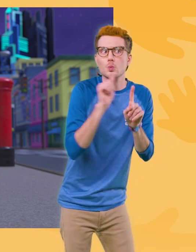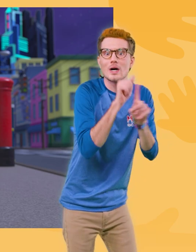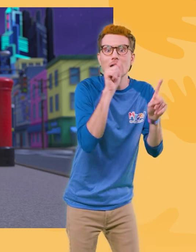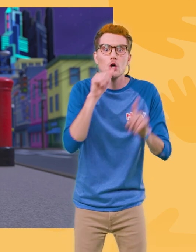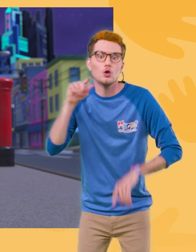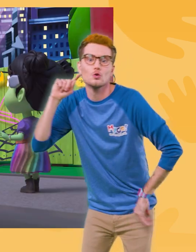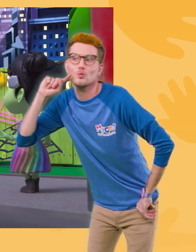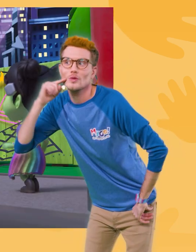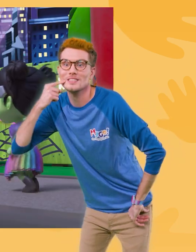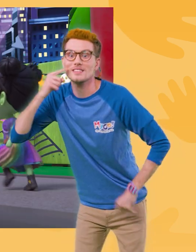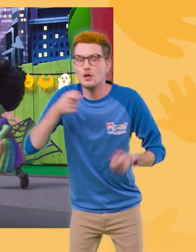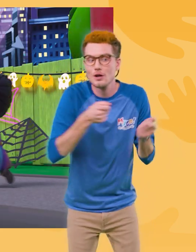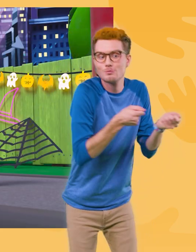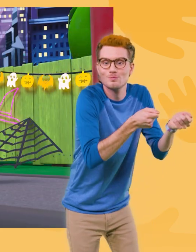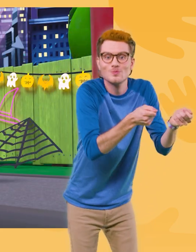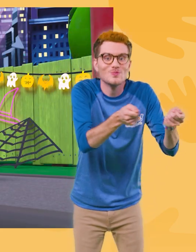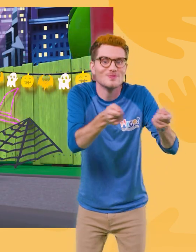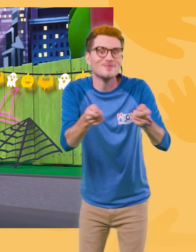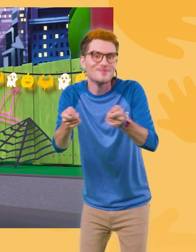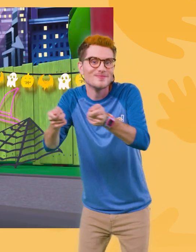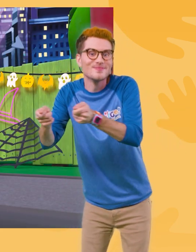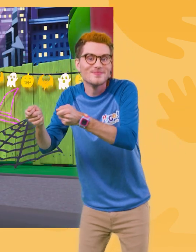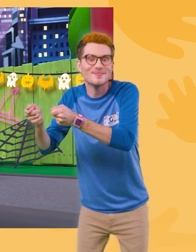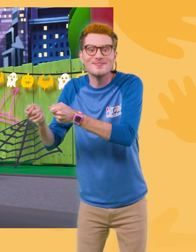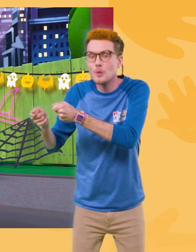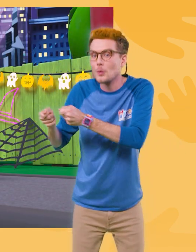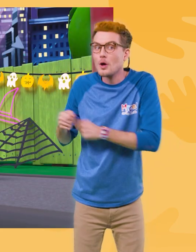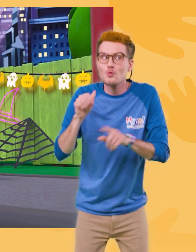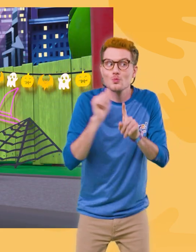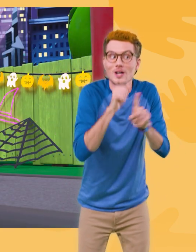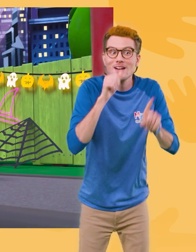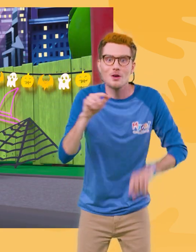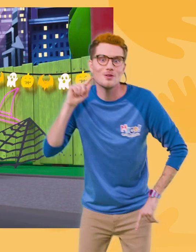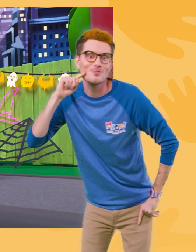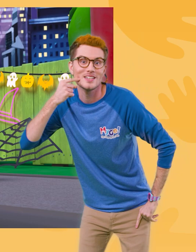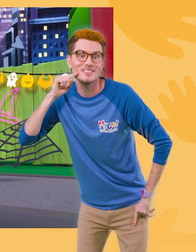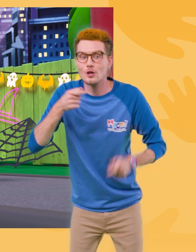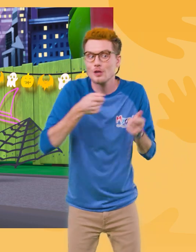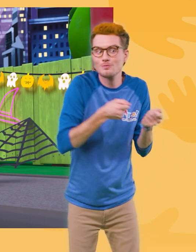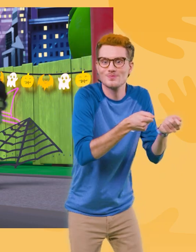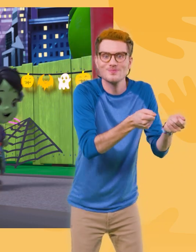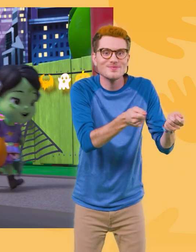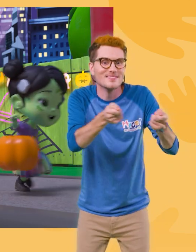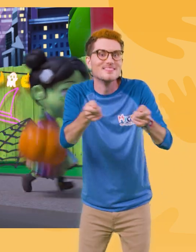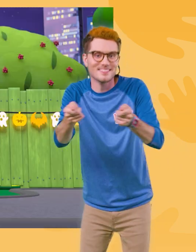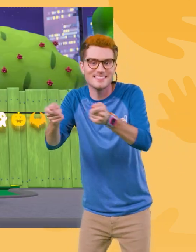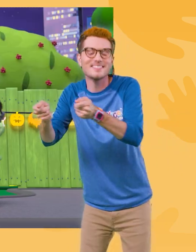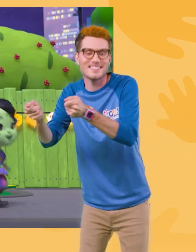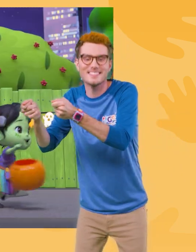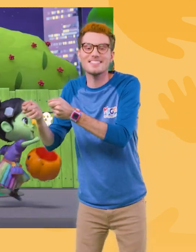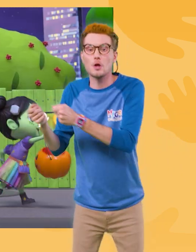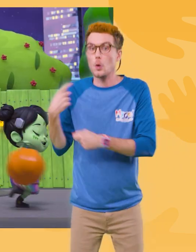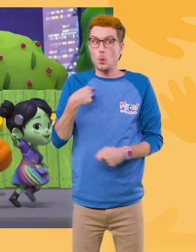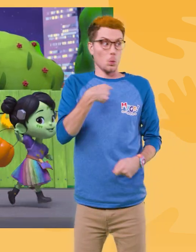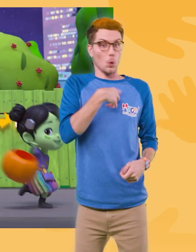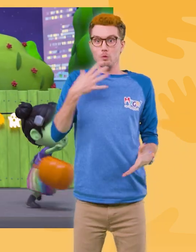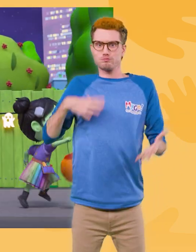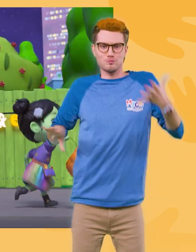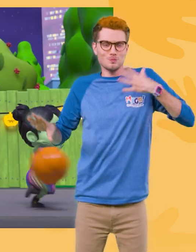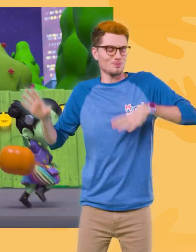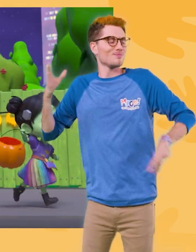Trick or treat. Trick or treat. Trick or treat. Trick or treat. We dress